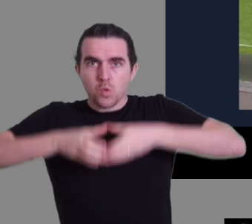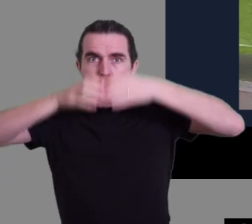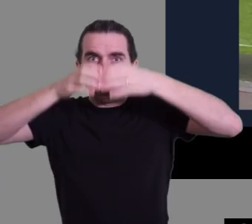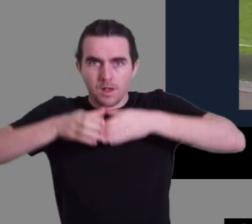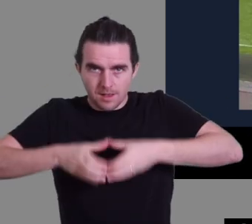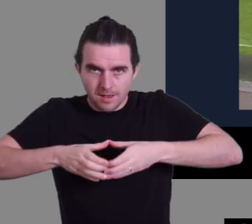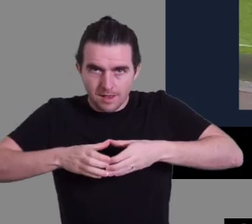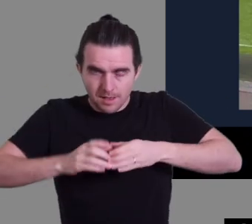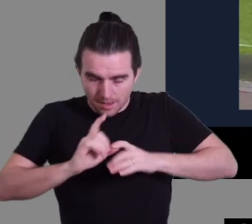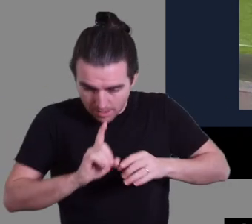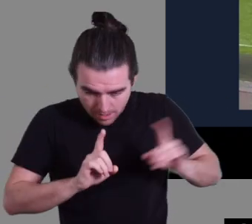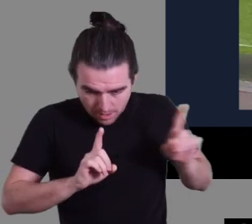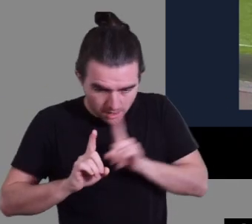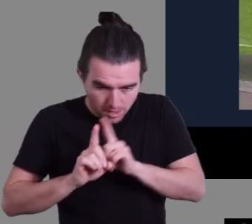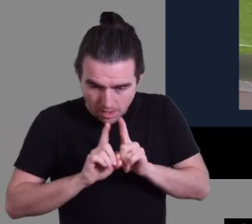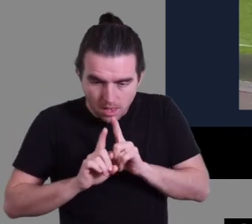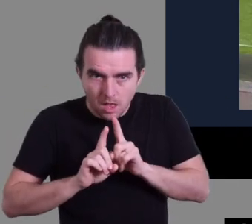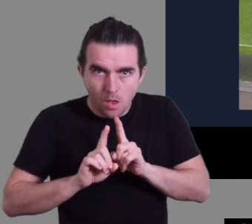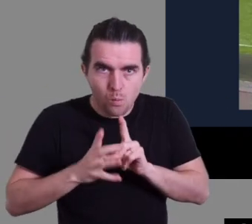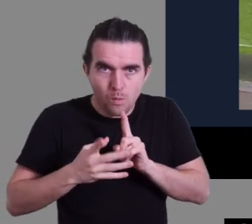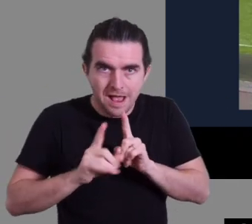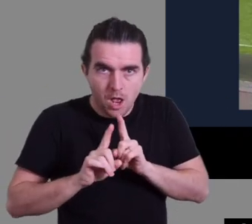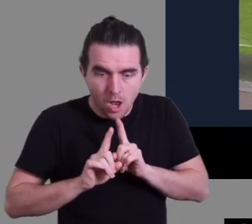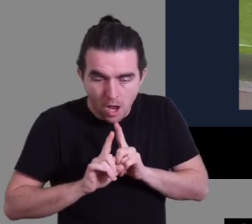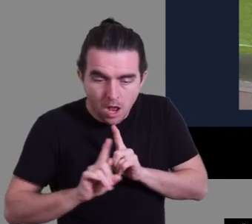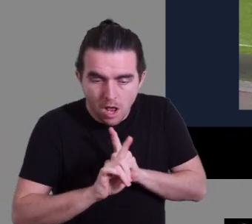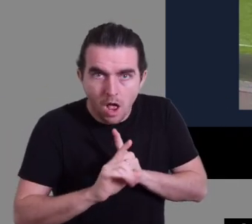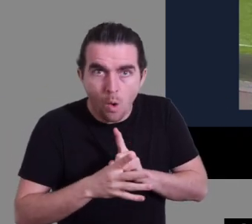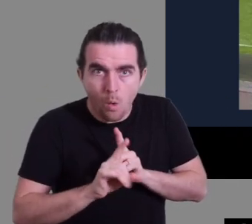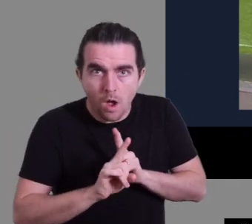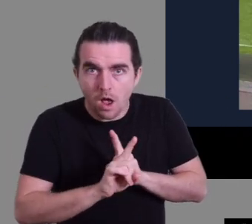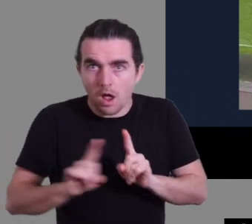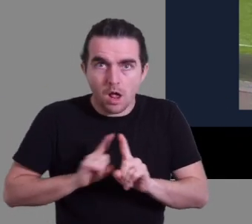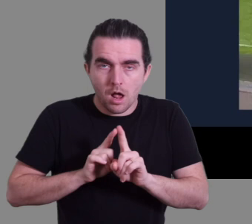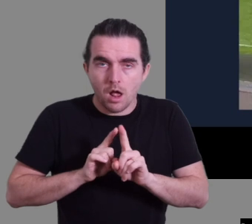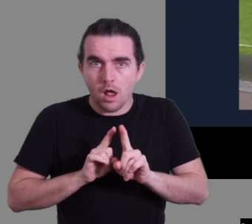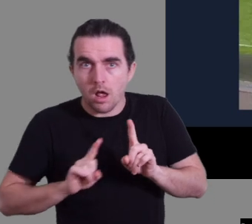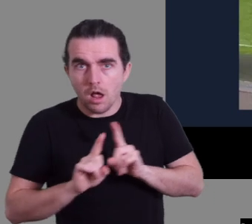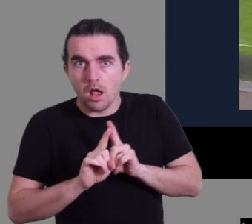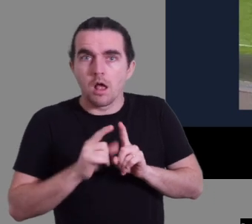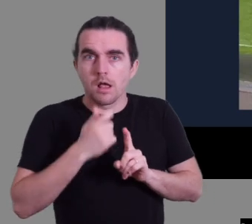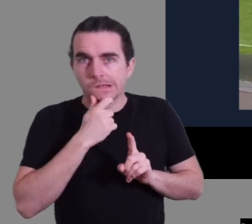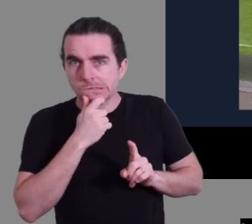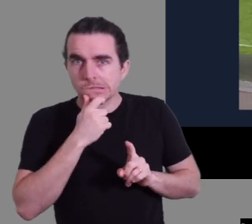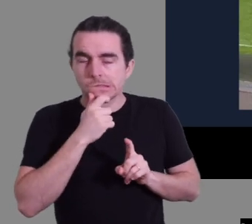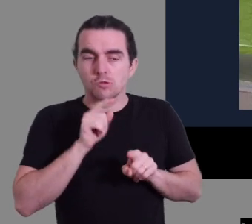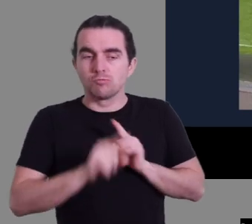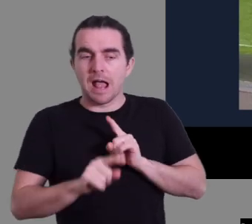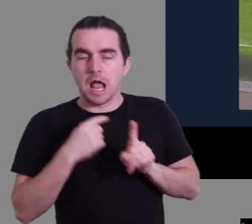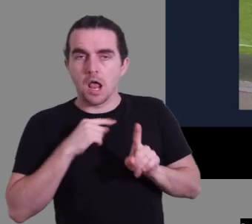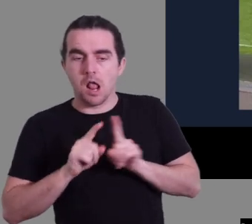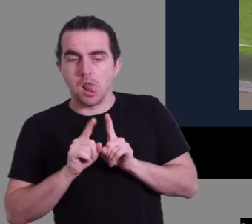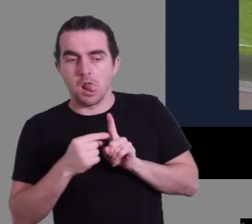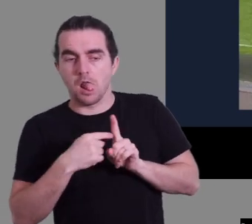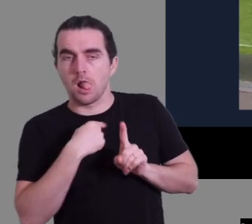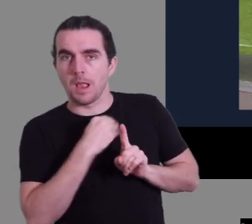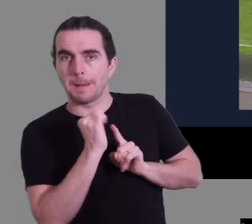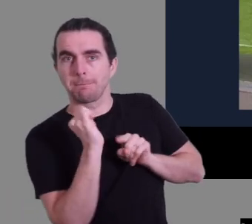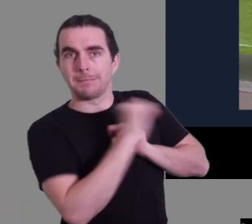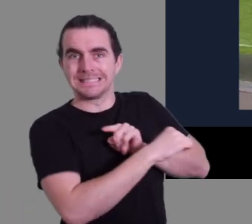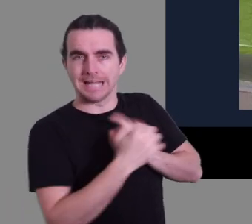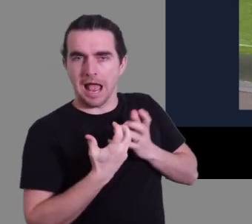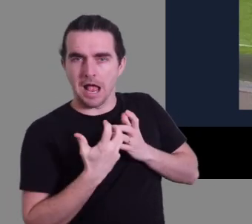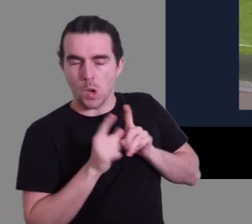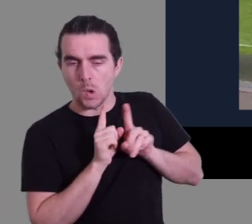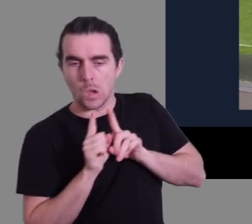cylinder, whereby I might try and get an advantage in this cylinder to try and